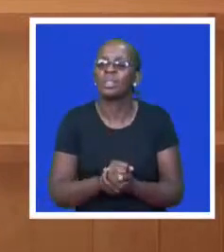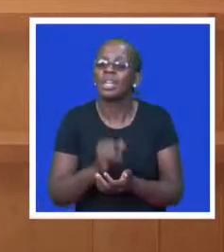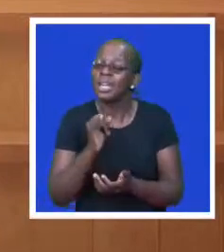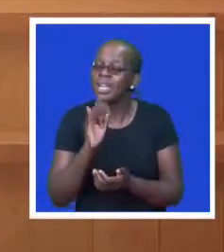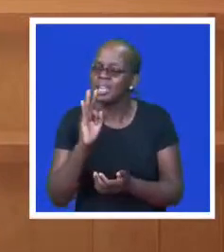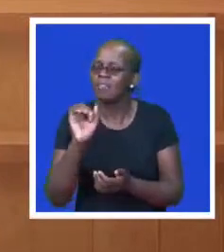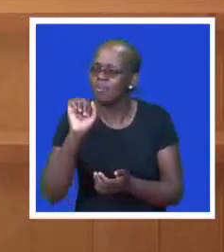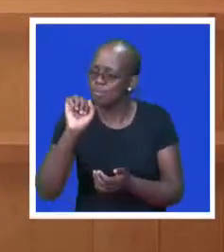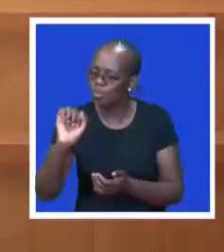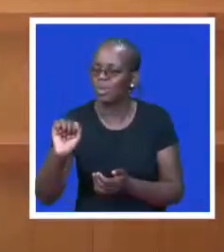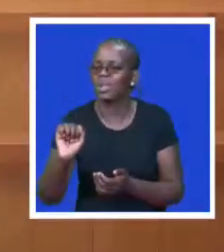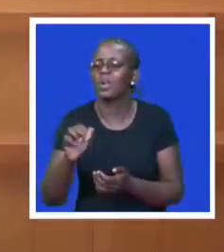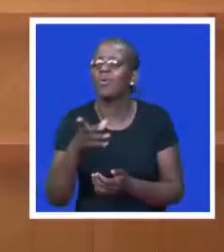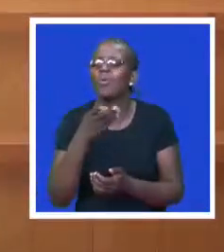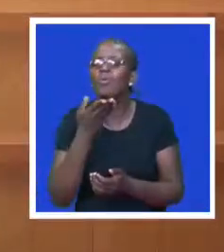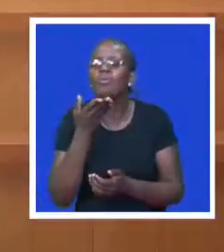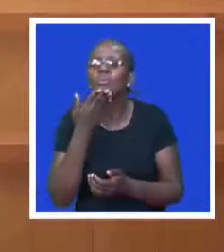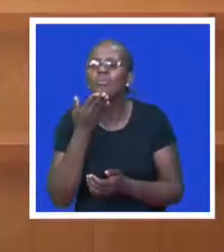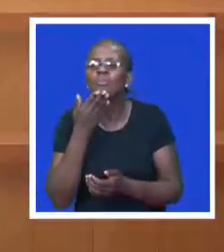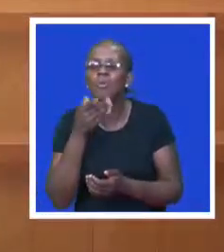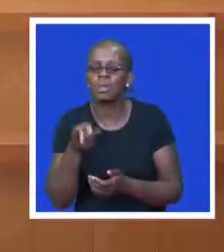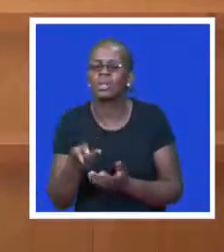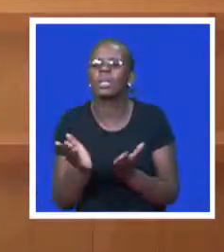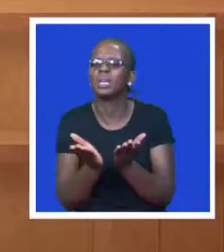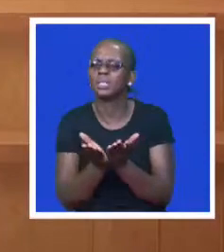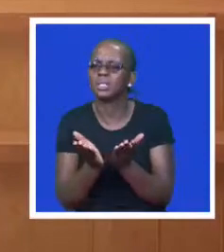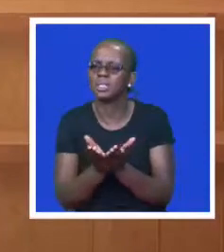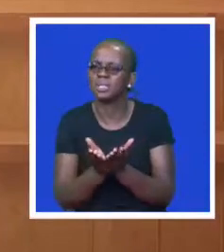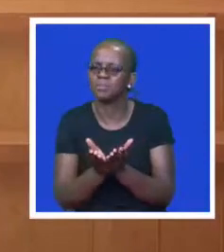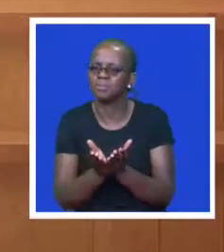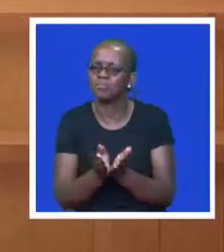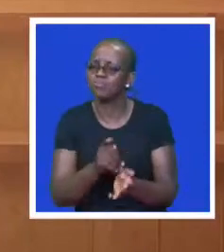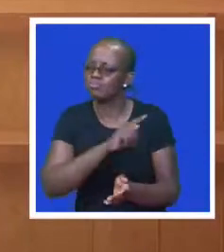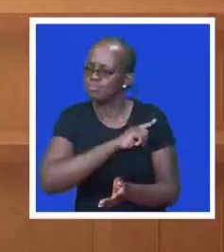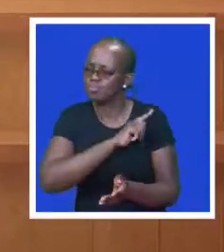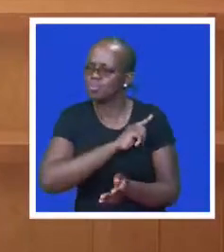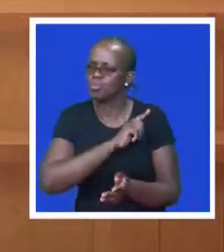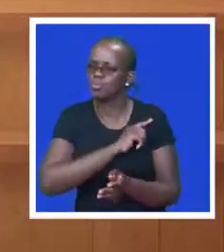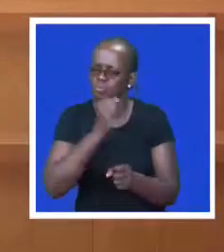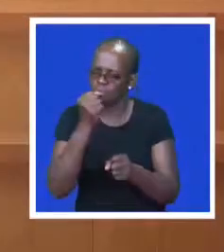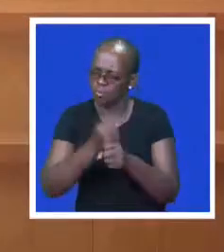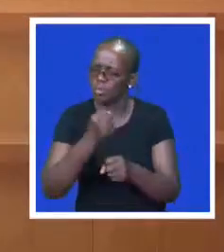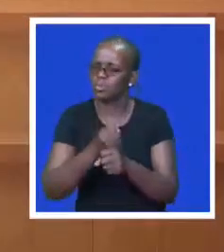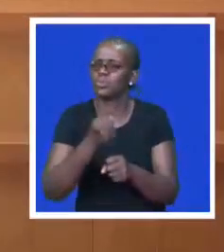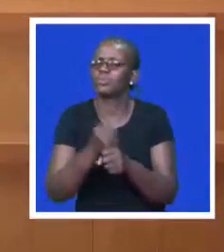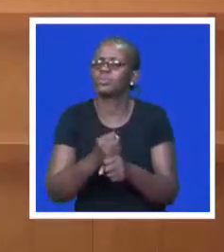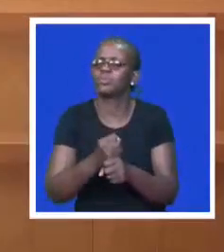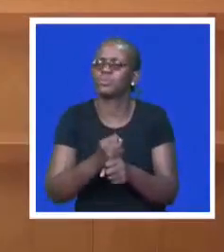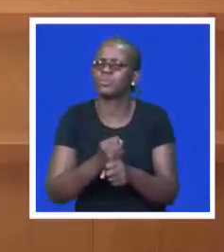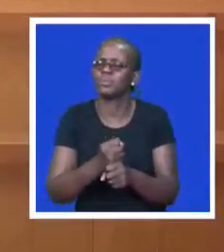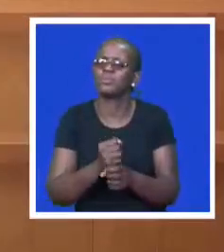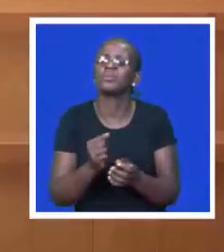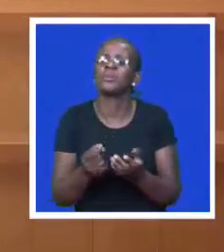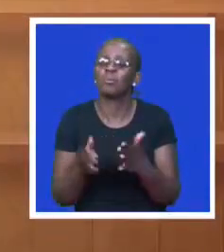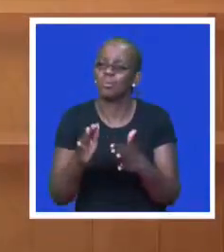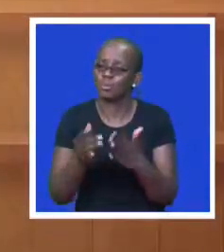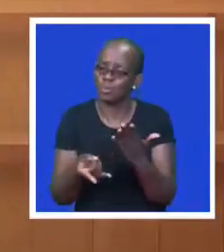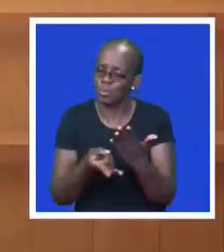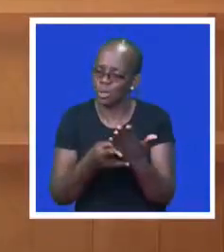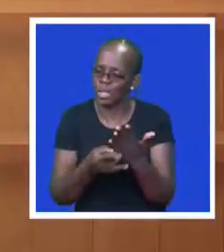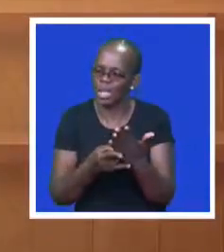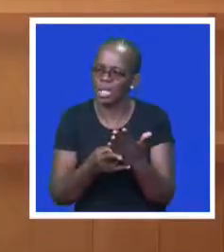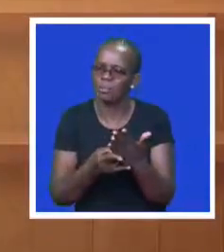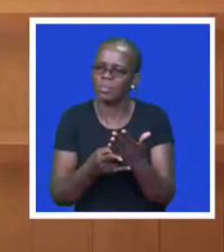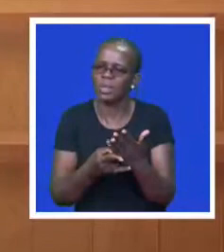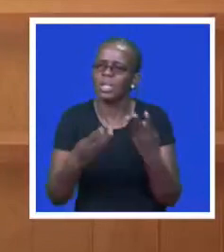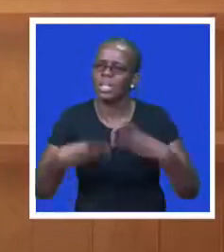you definitely have to work. You can have a wife who is a working class to simply help you, my dear Lena. So